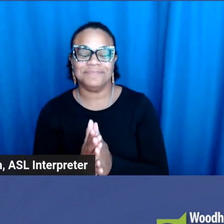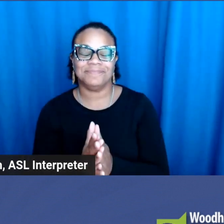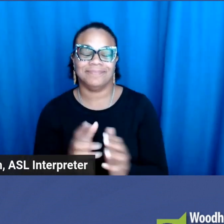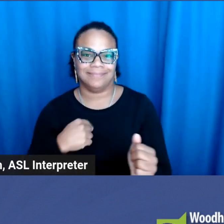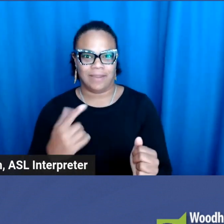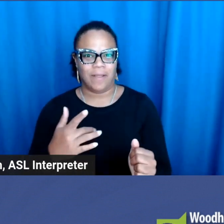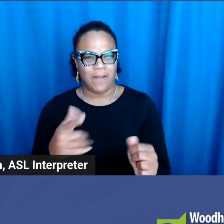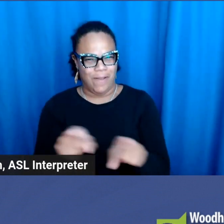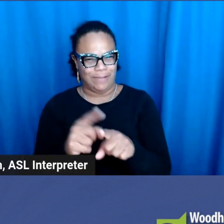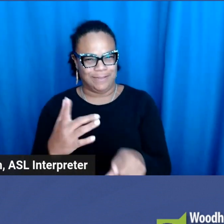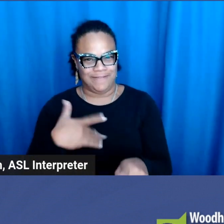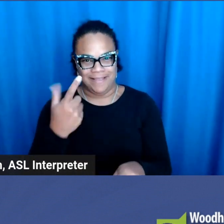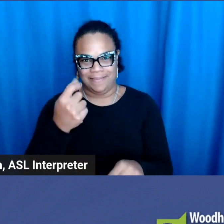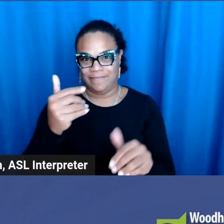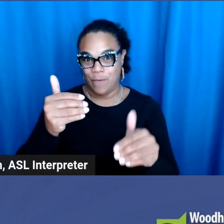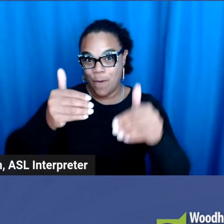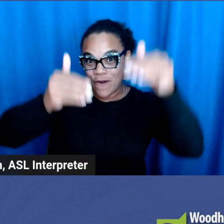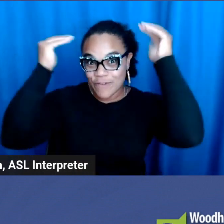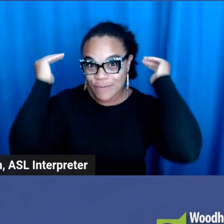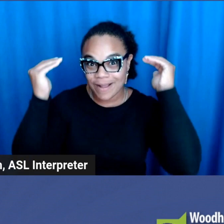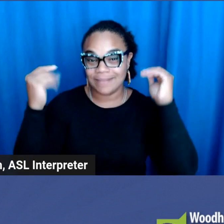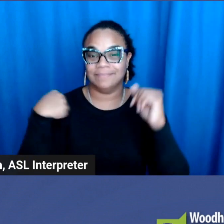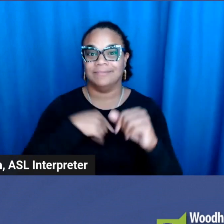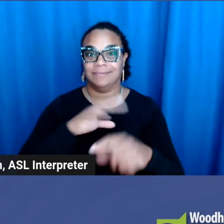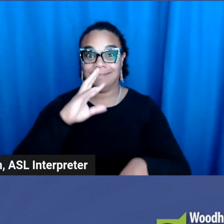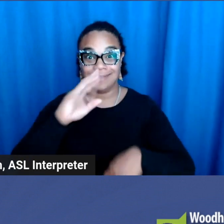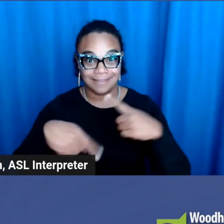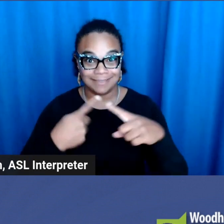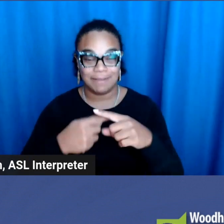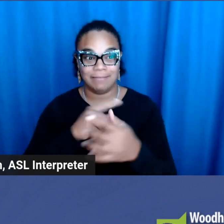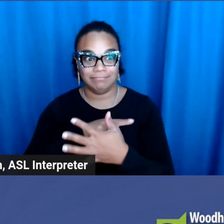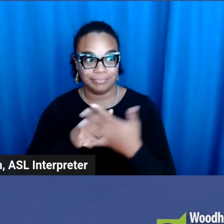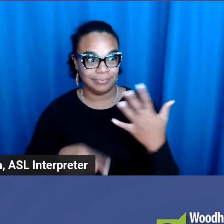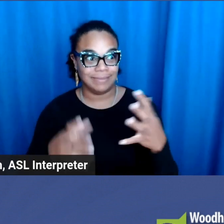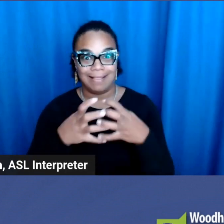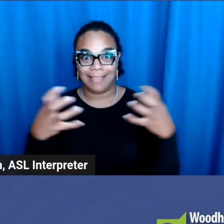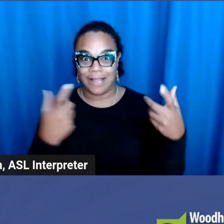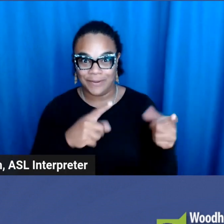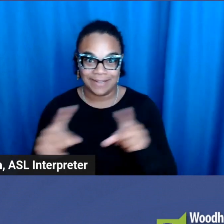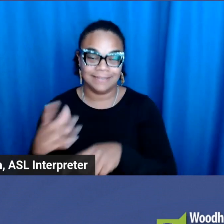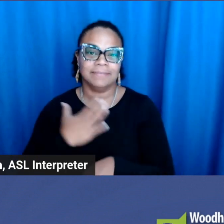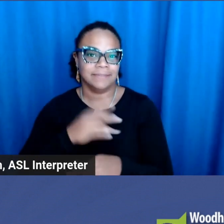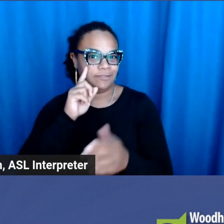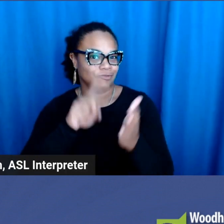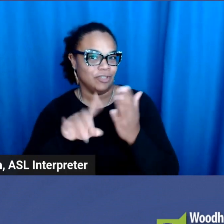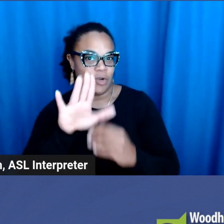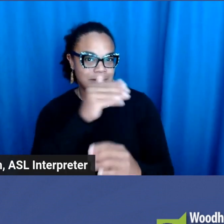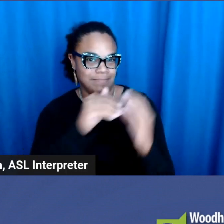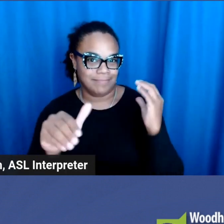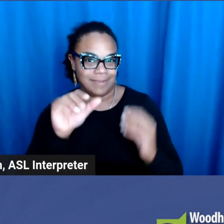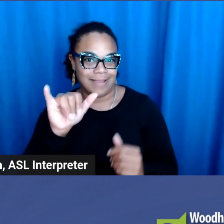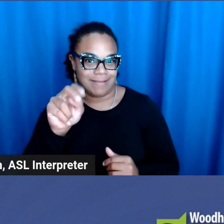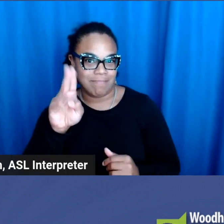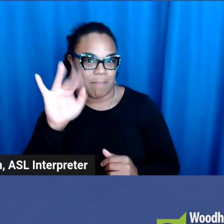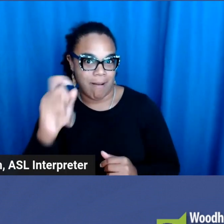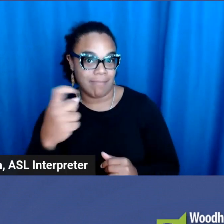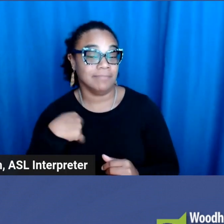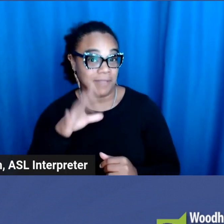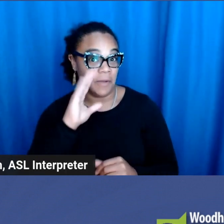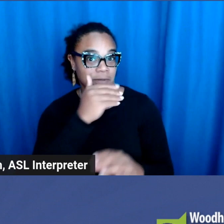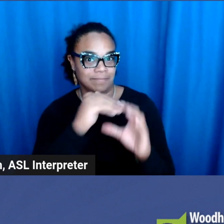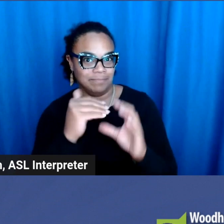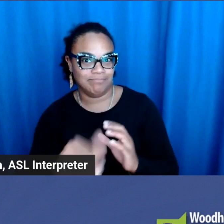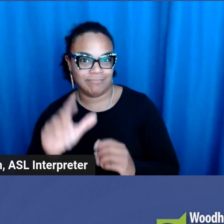slightly overwhelmed. As we talked about, there's a lot going on. So please check your inboxes, because like I said, I'm going to send you links to all of this.